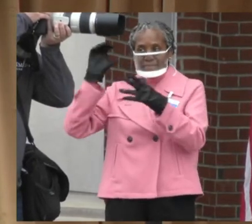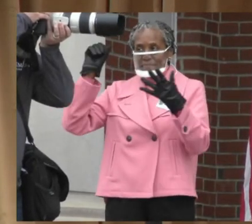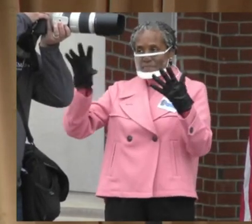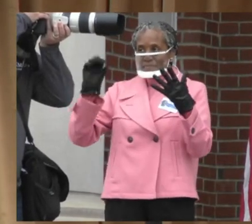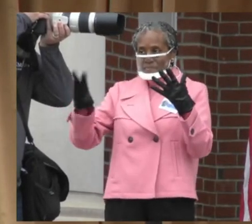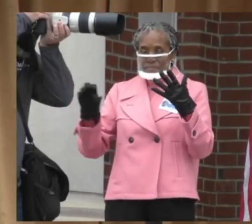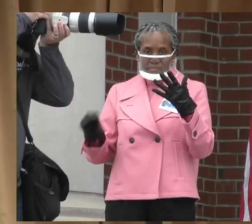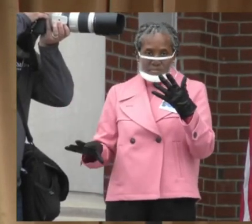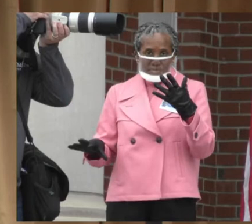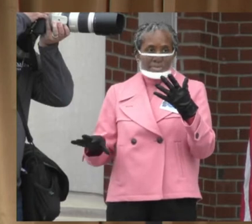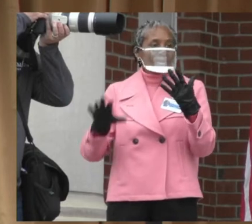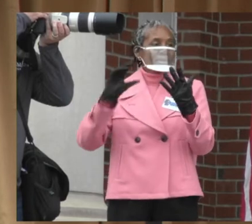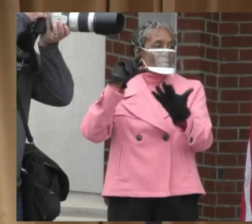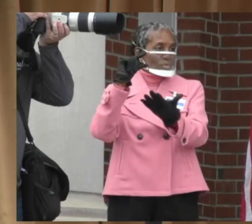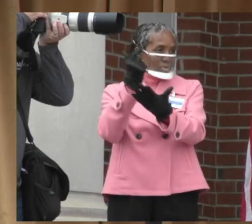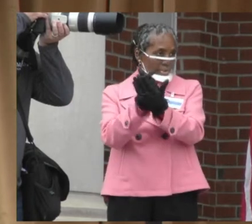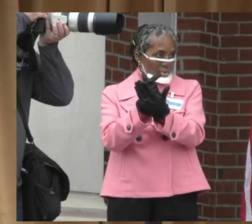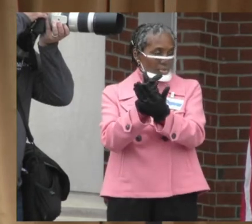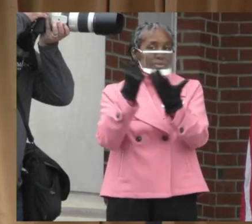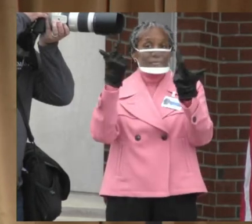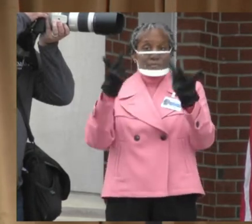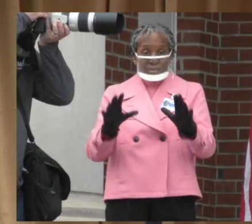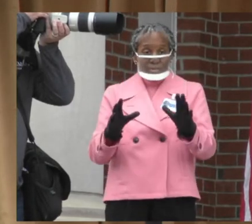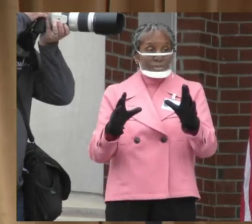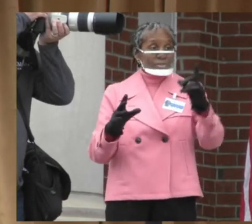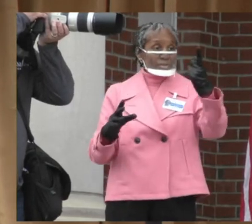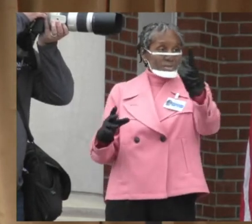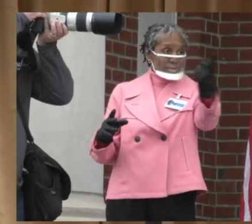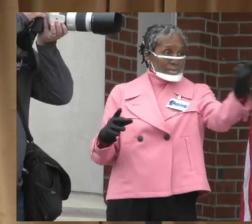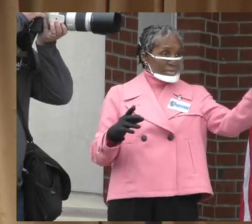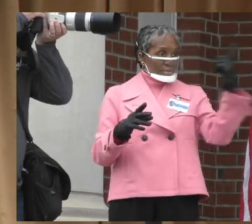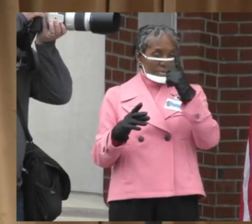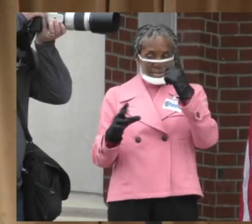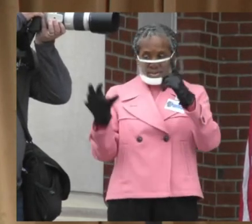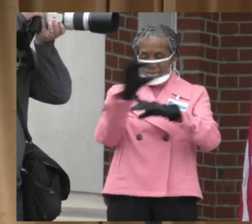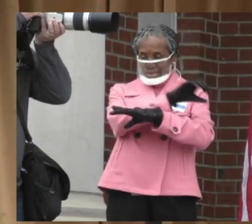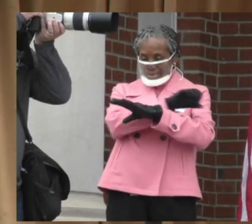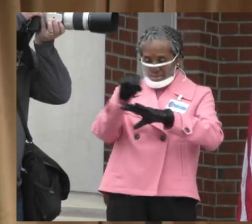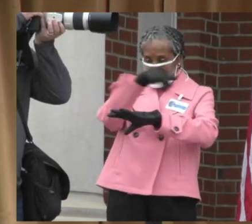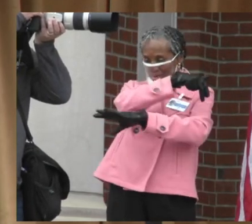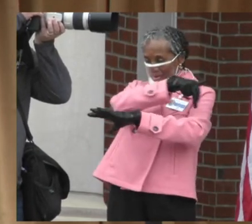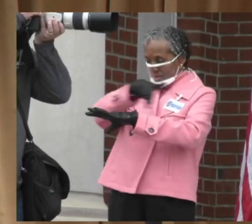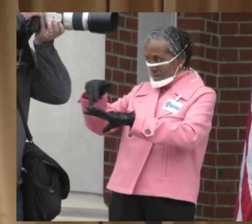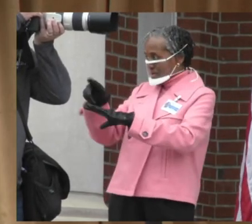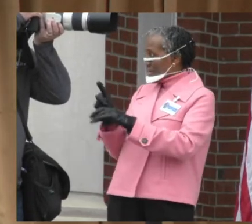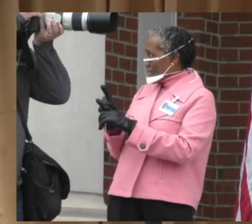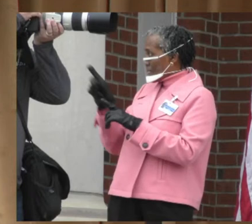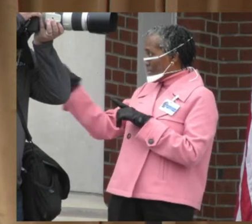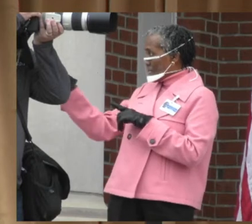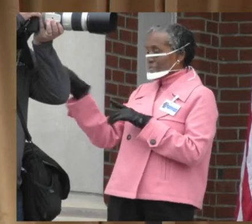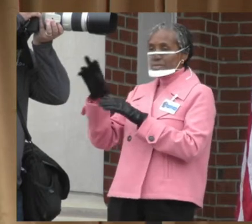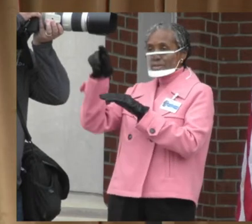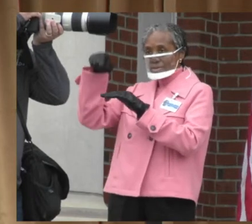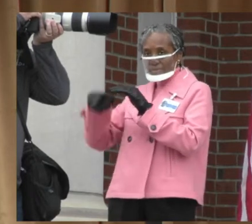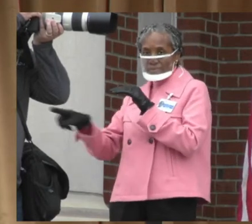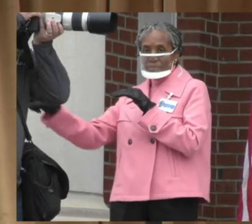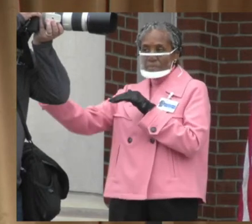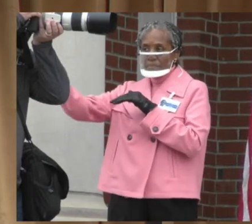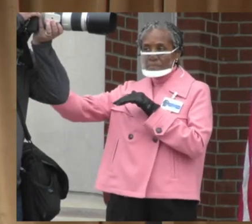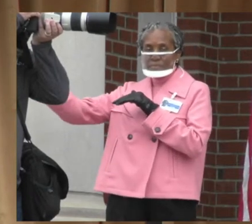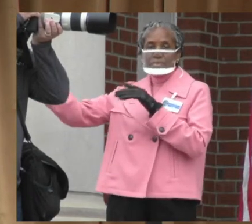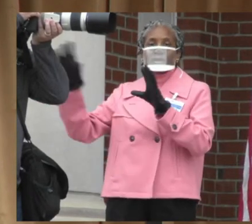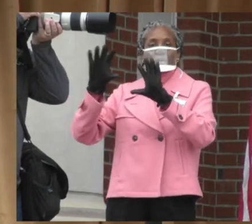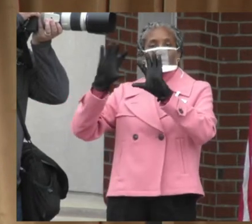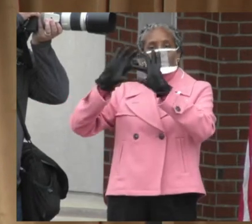called. Graduates, once you have made your way across the stage, you may exit to Elizabeth Avenue.